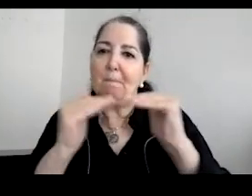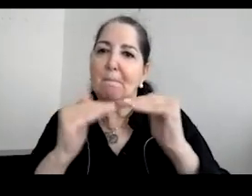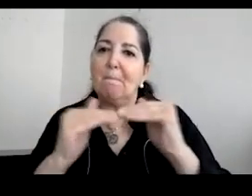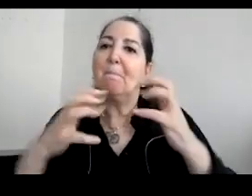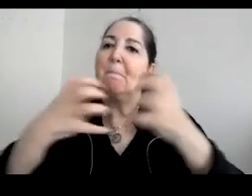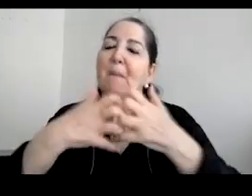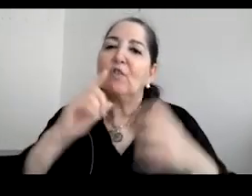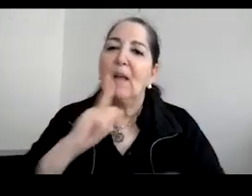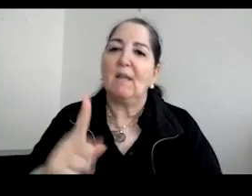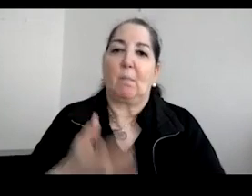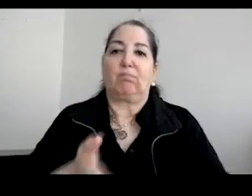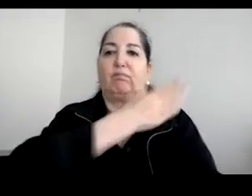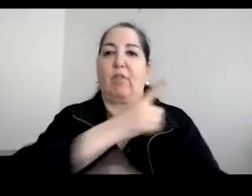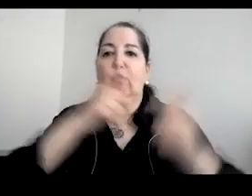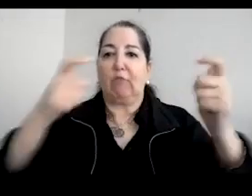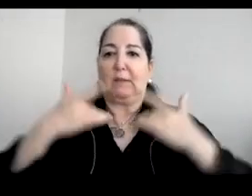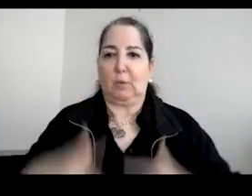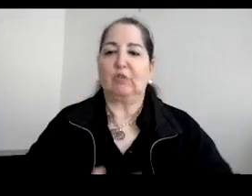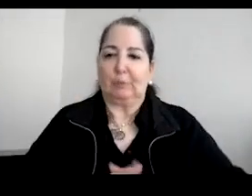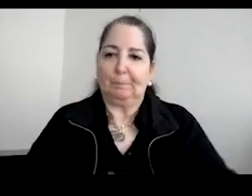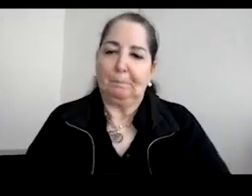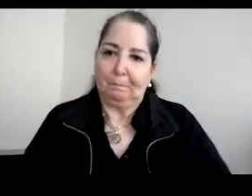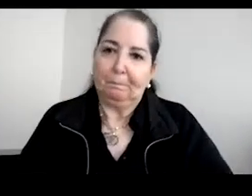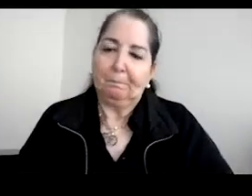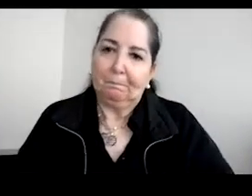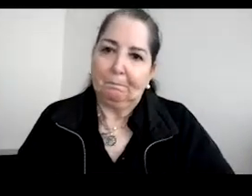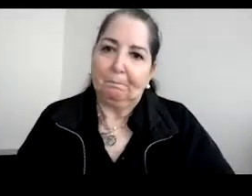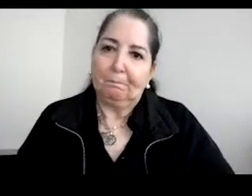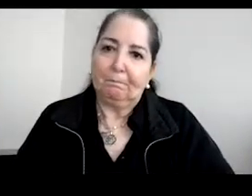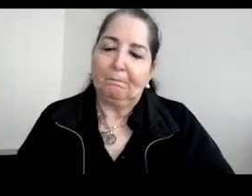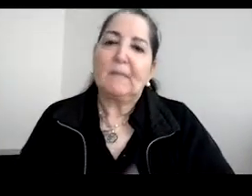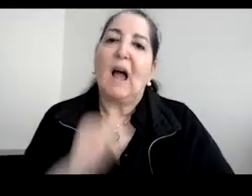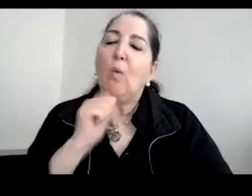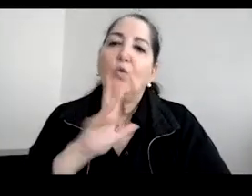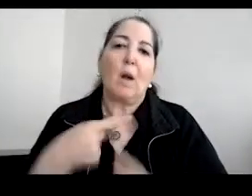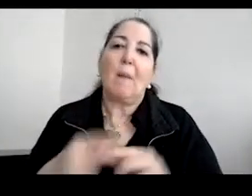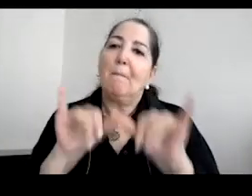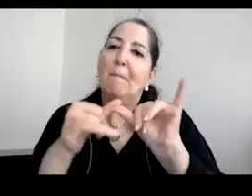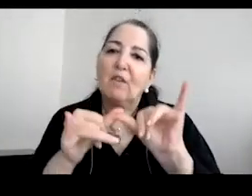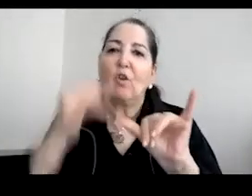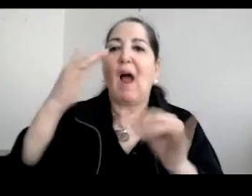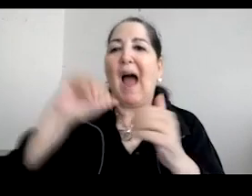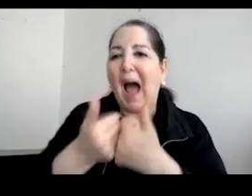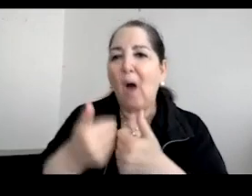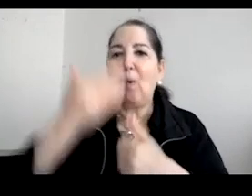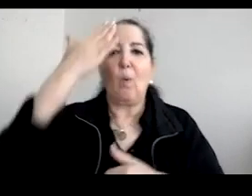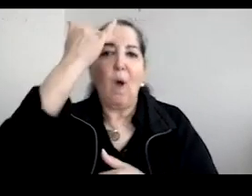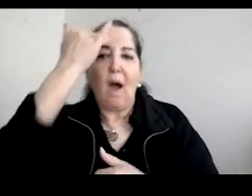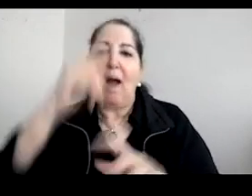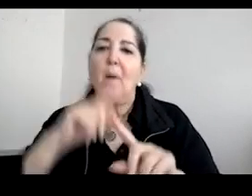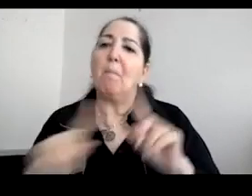Now, I won't go into some of the measurement issues today, but there are a lot of reasons to believe that even these